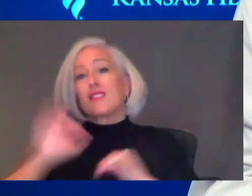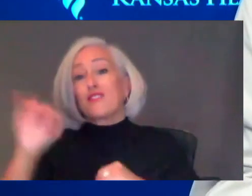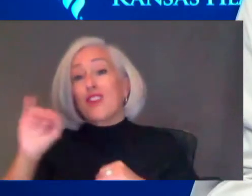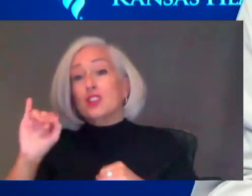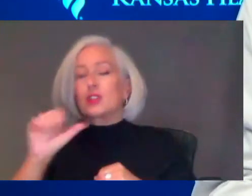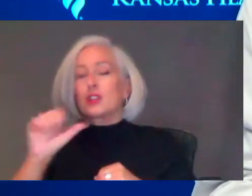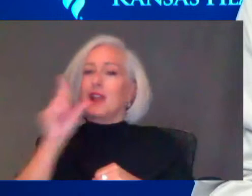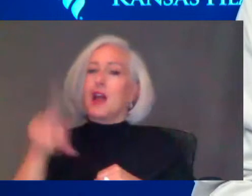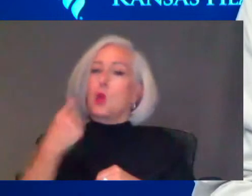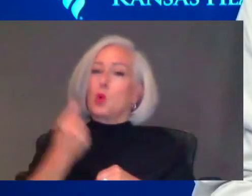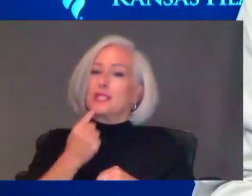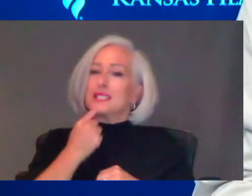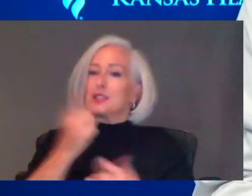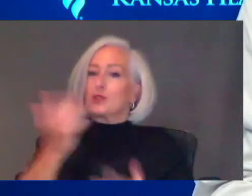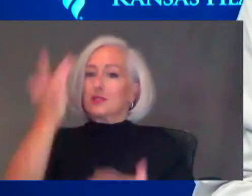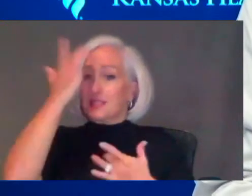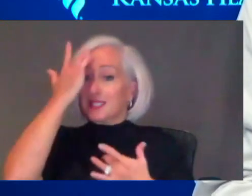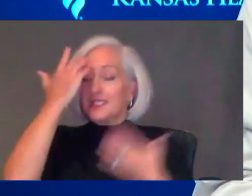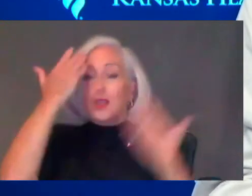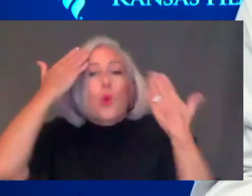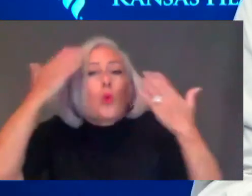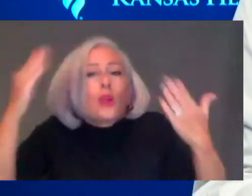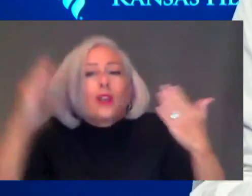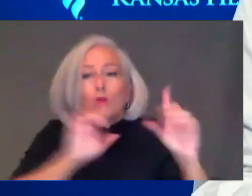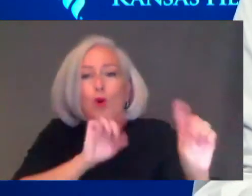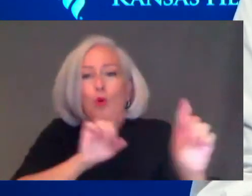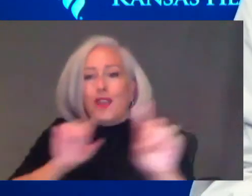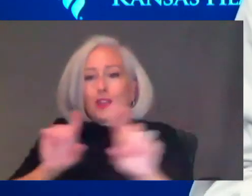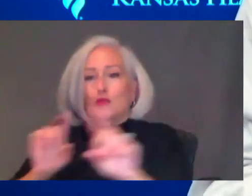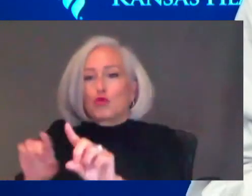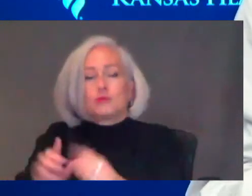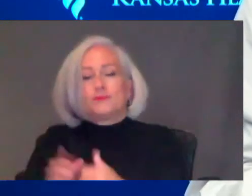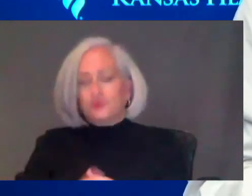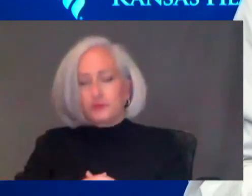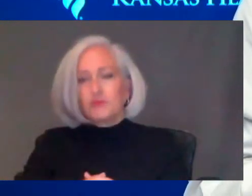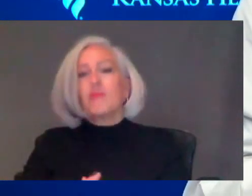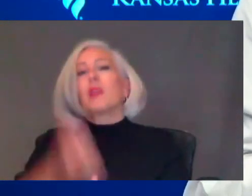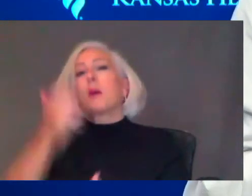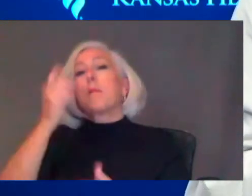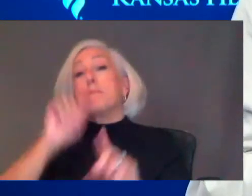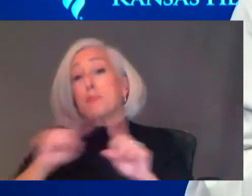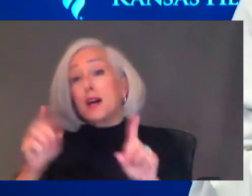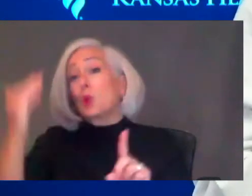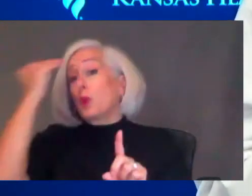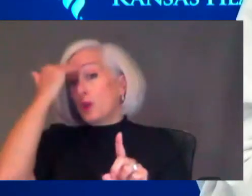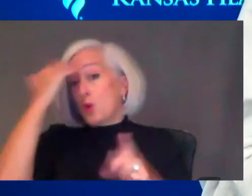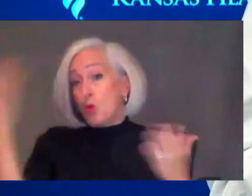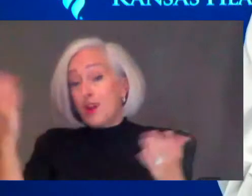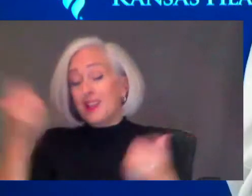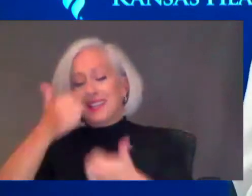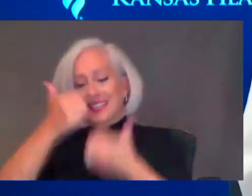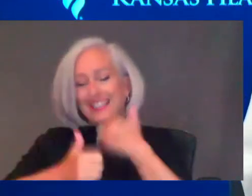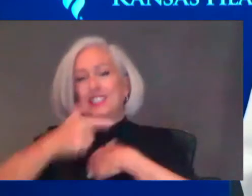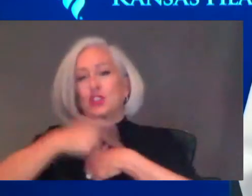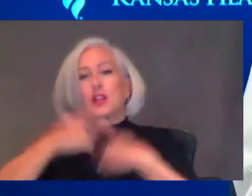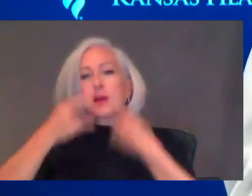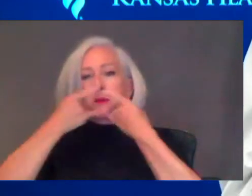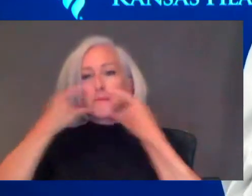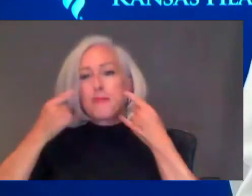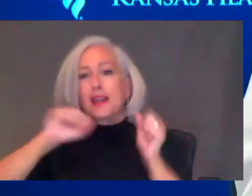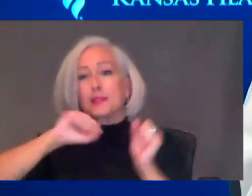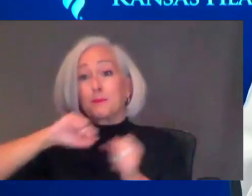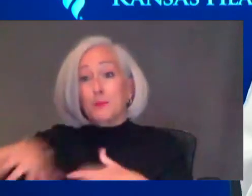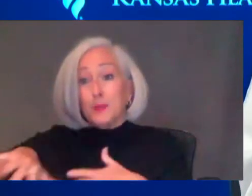off. Regular testing is helpful. It is not a substitution for mask wearing, Hawk. Yeah, no, and I think not that I feel strongly. We